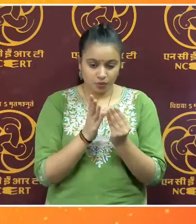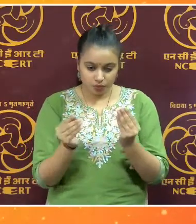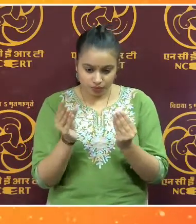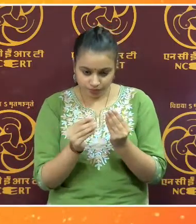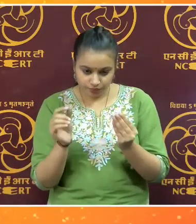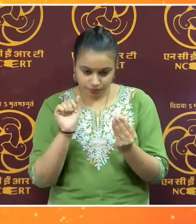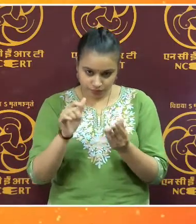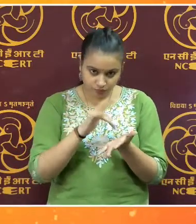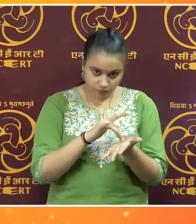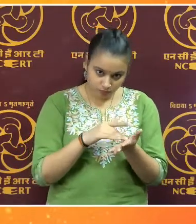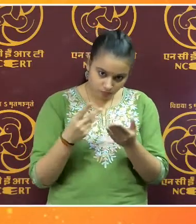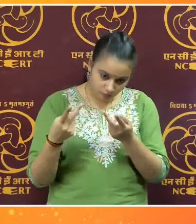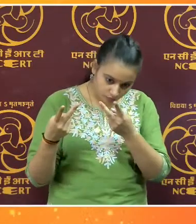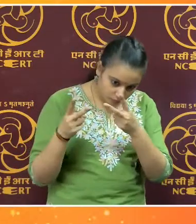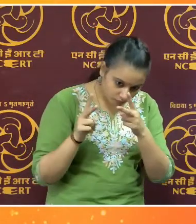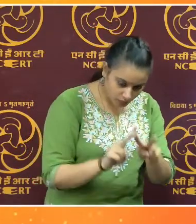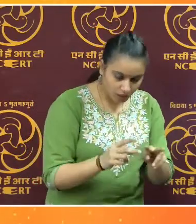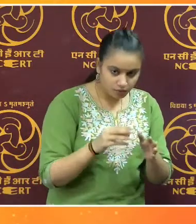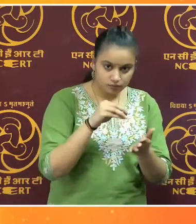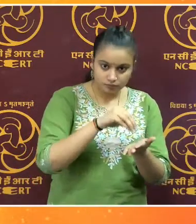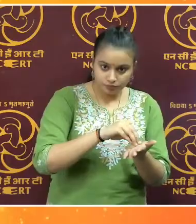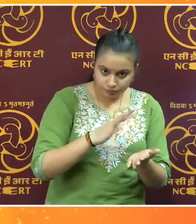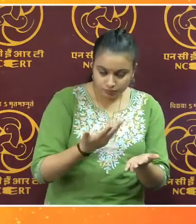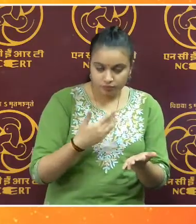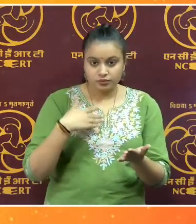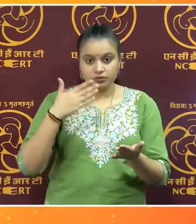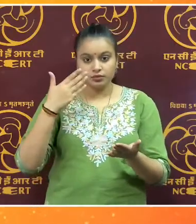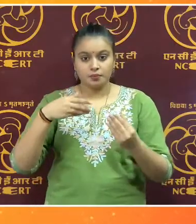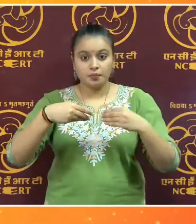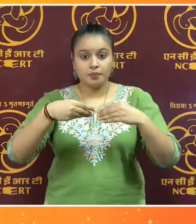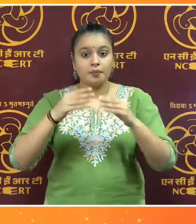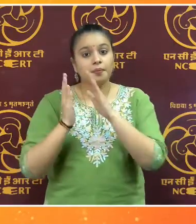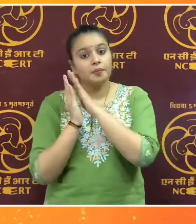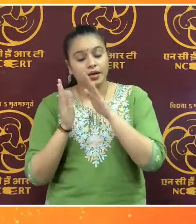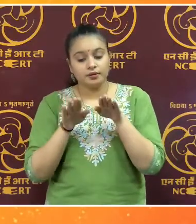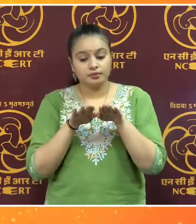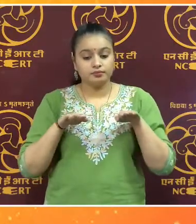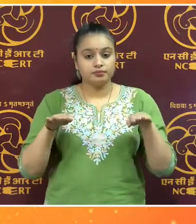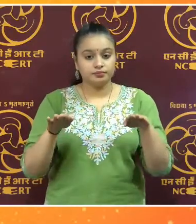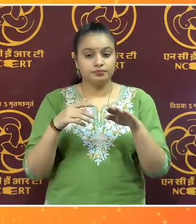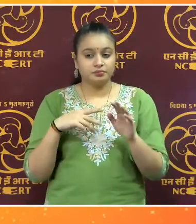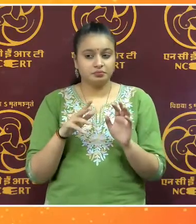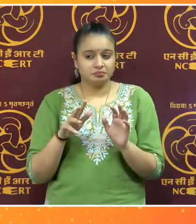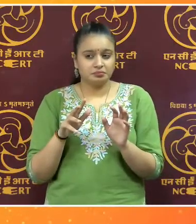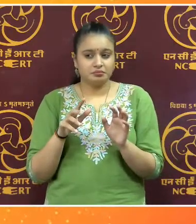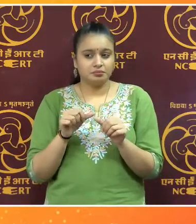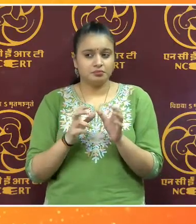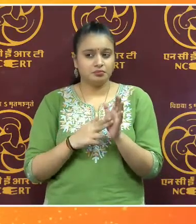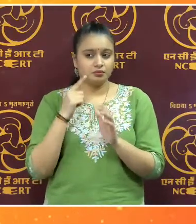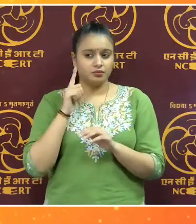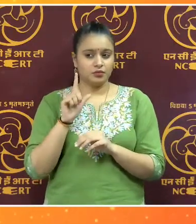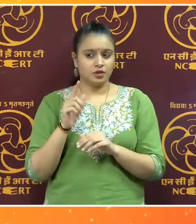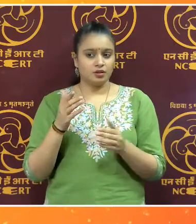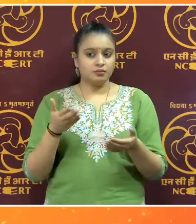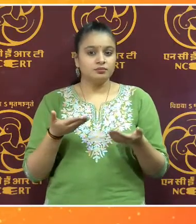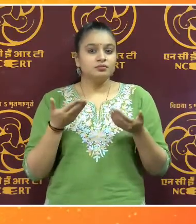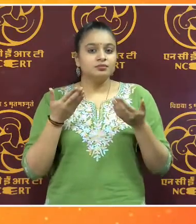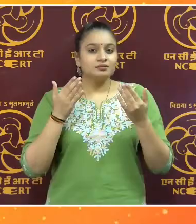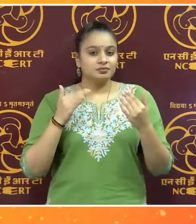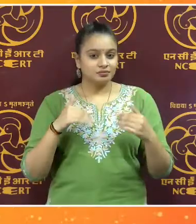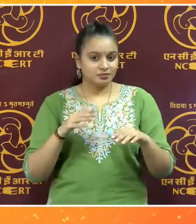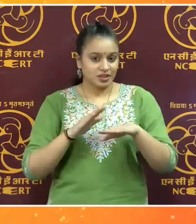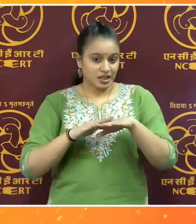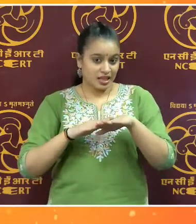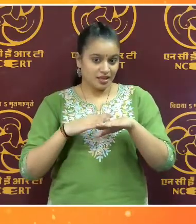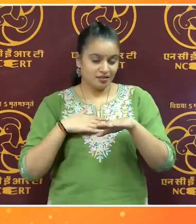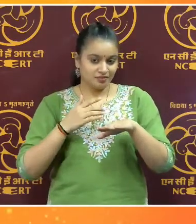to their place. I should silently creep towards the head of the bed. Oh, I can feel Mr. Anil's breath on my hand. I have